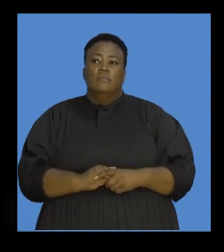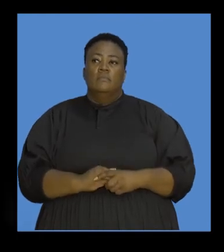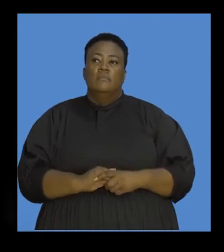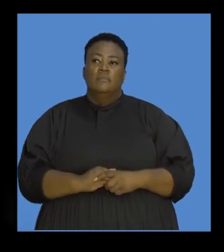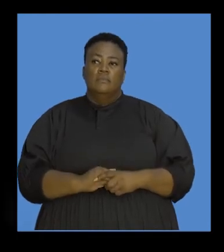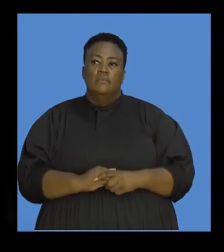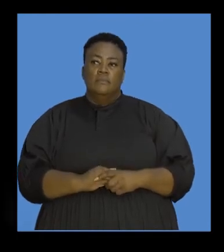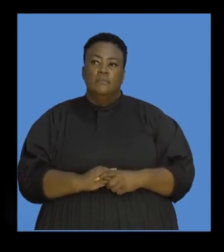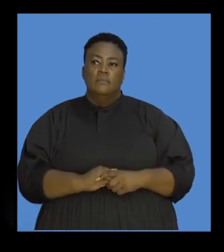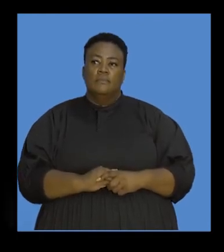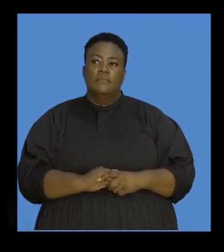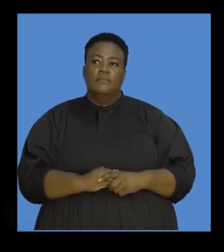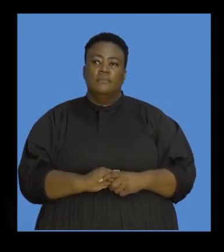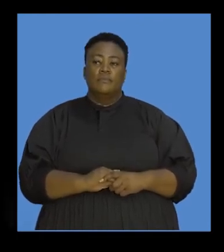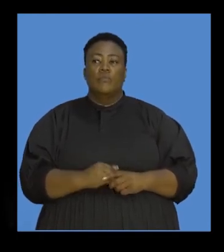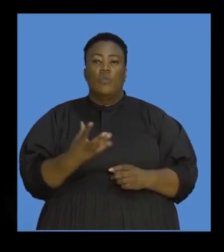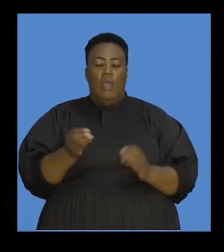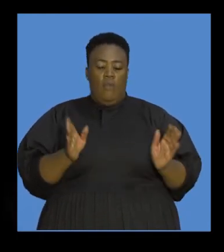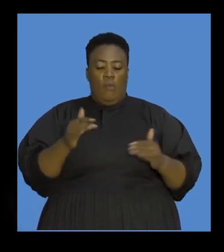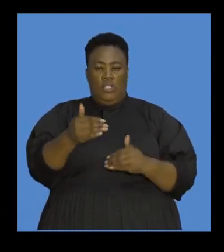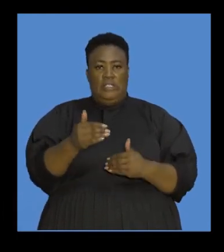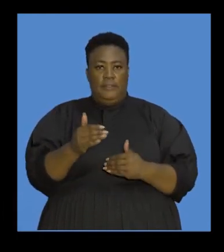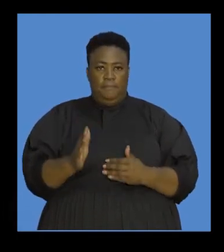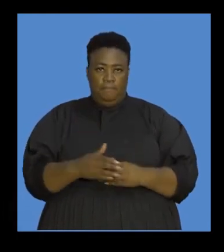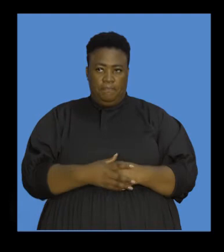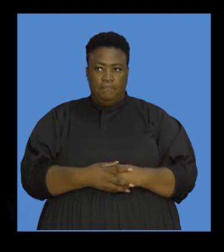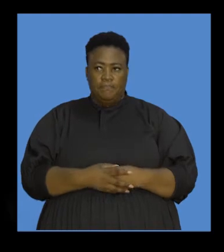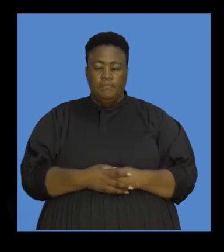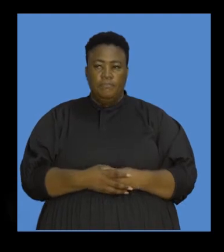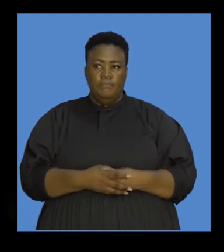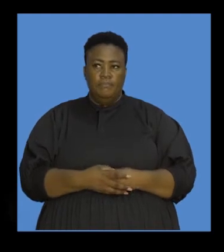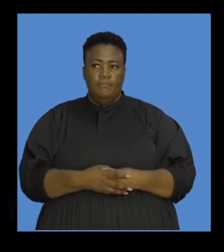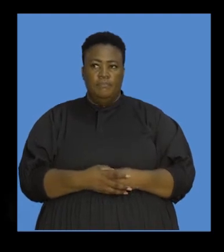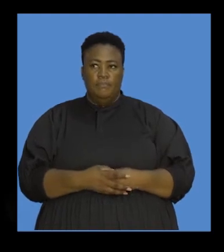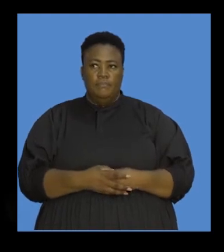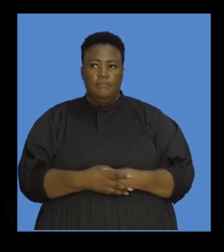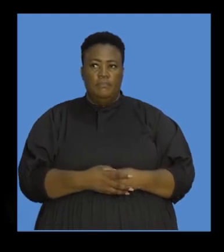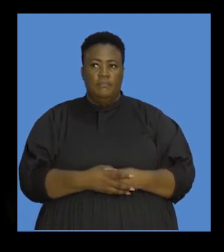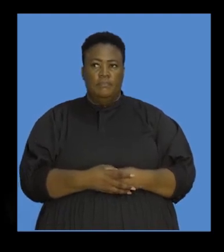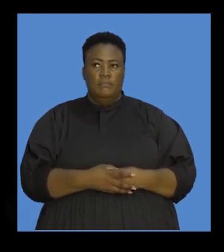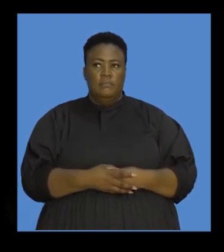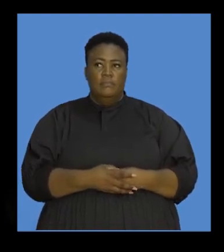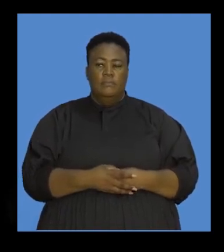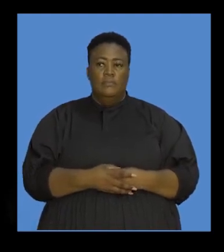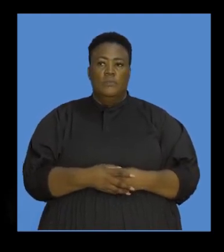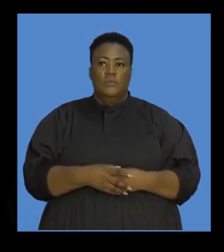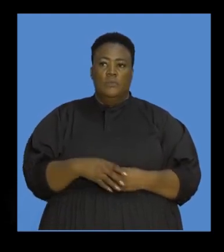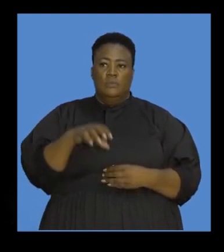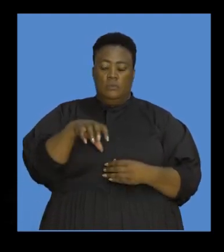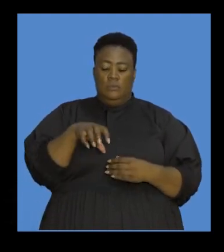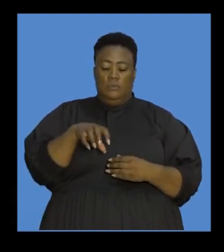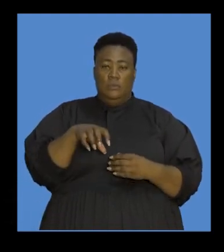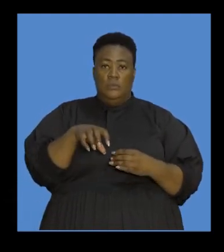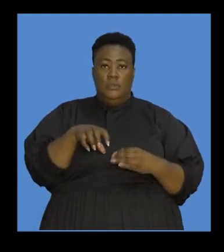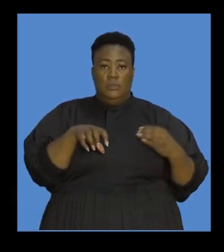this is the first one. We have our box. The brick is being pushed